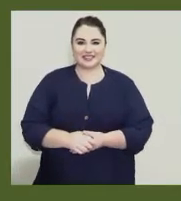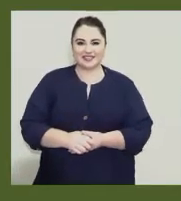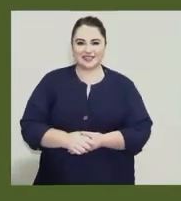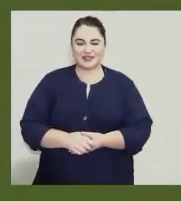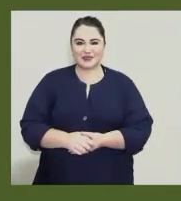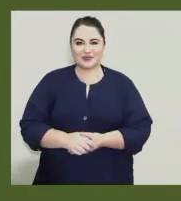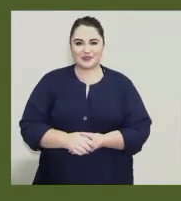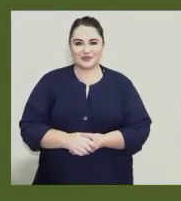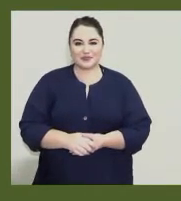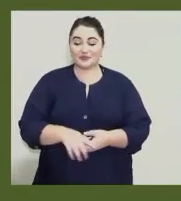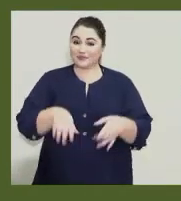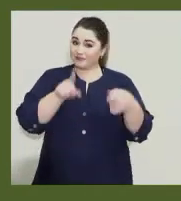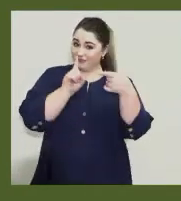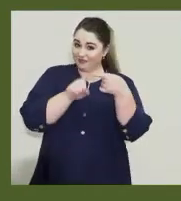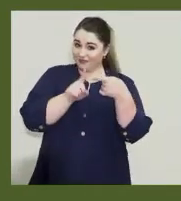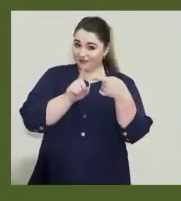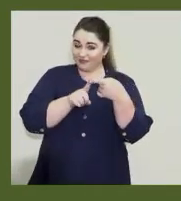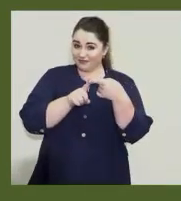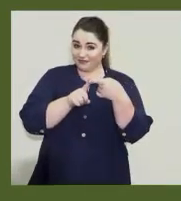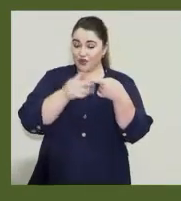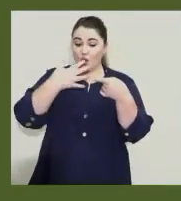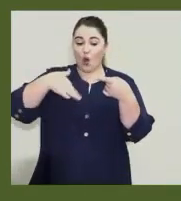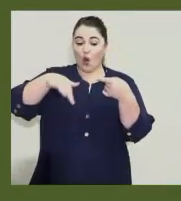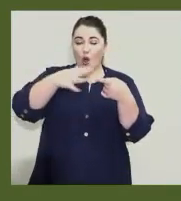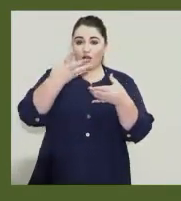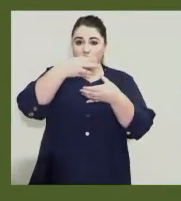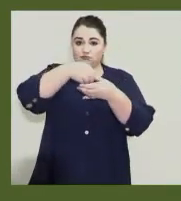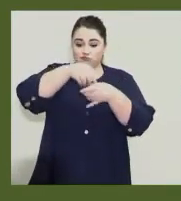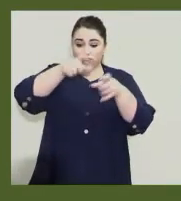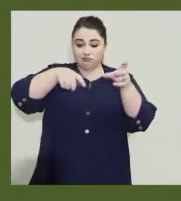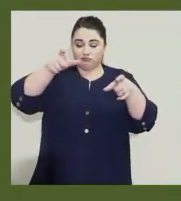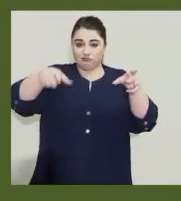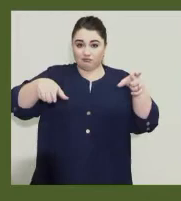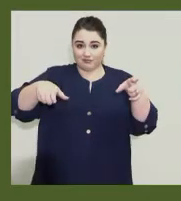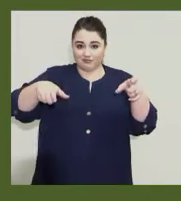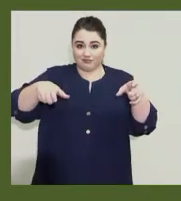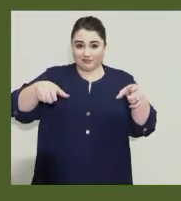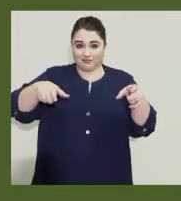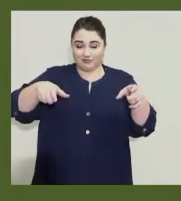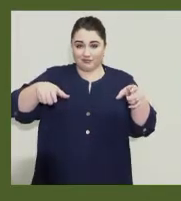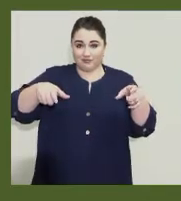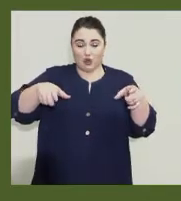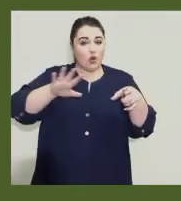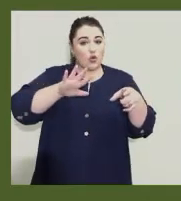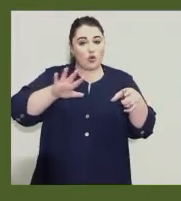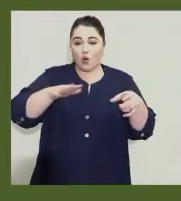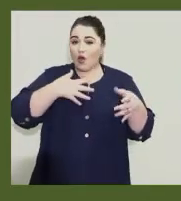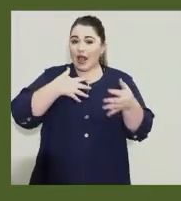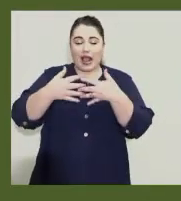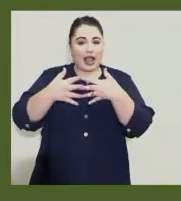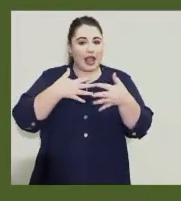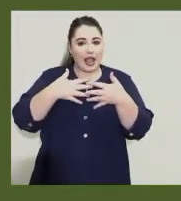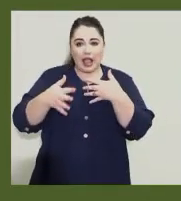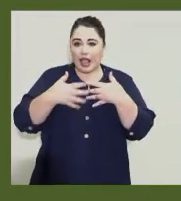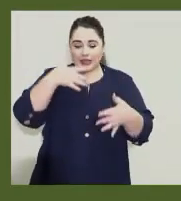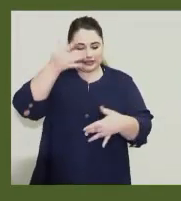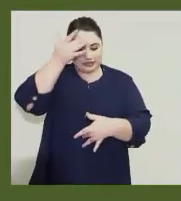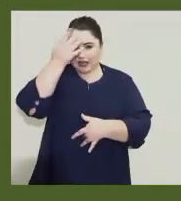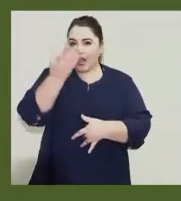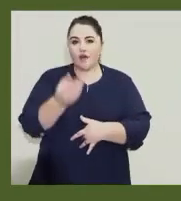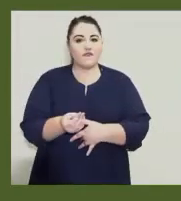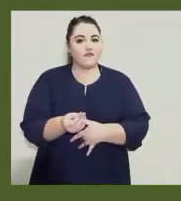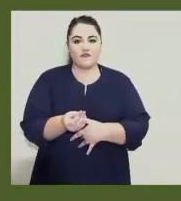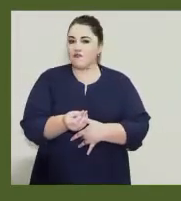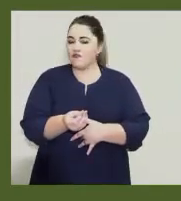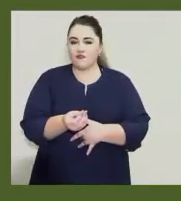First of all participants that you are going to use should not suffer from any underlying health conditions because,